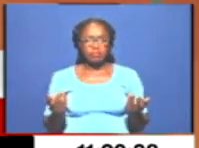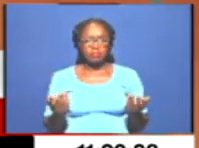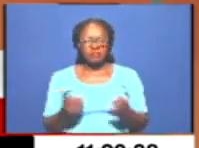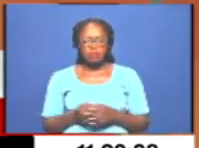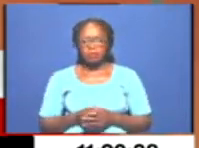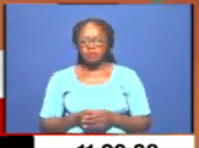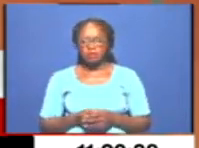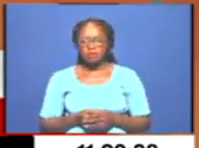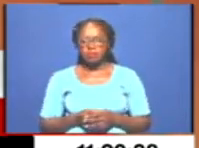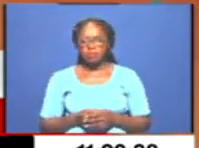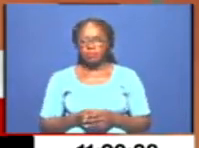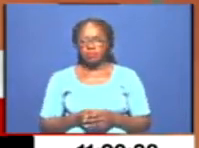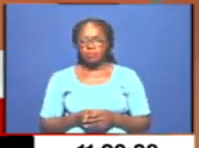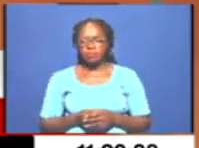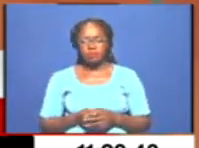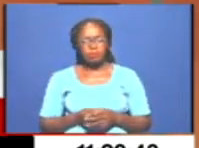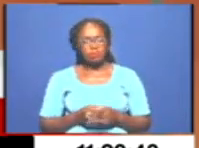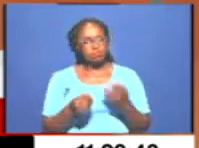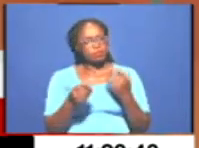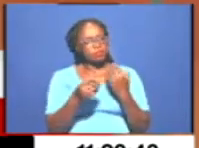Which youngsters should we be looking out for?